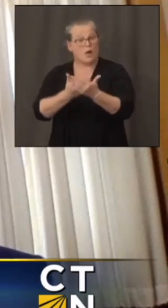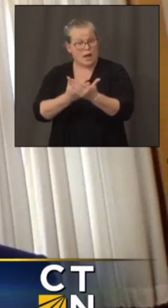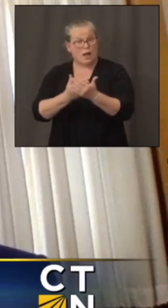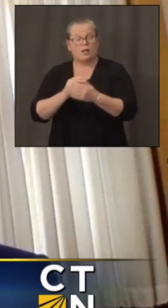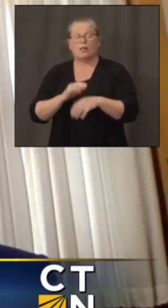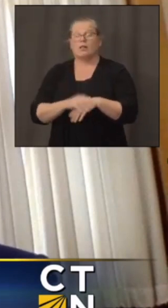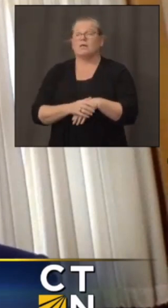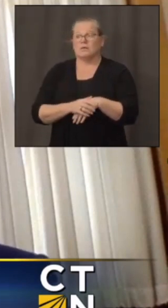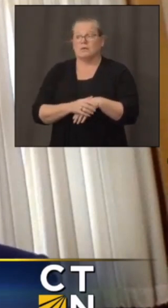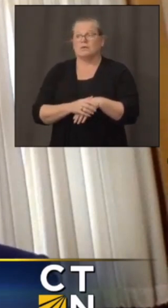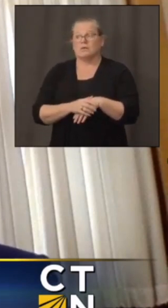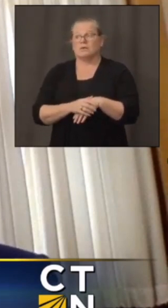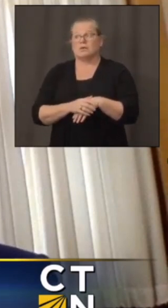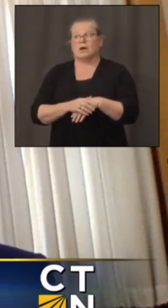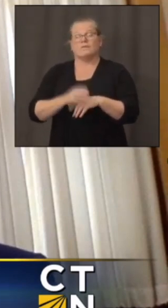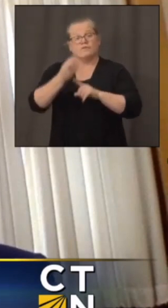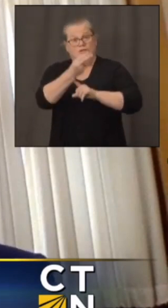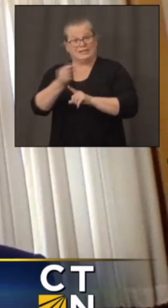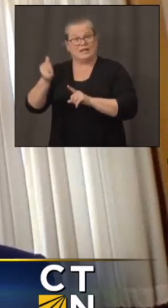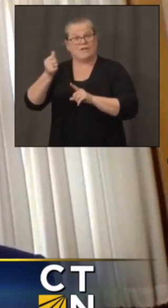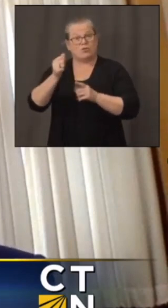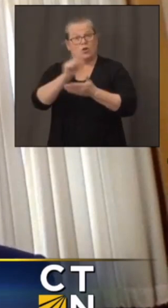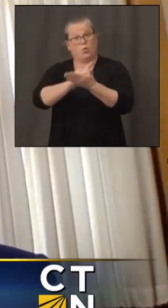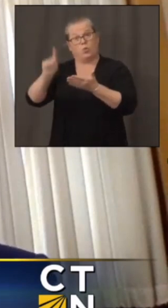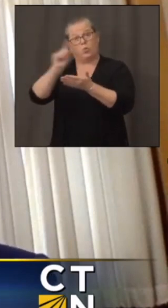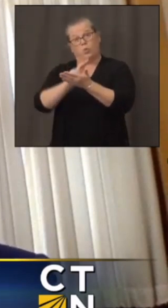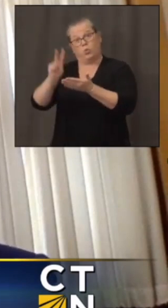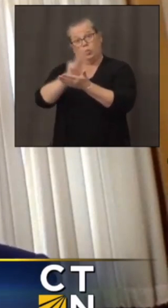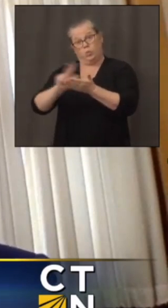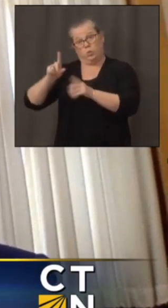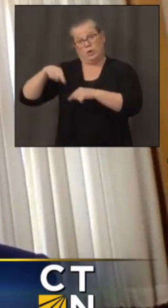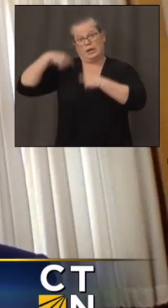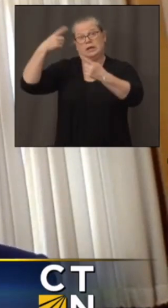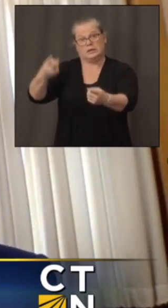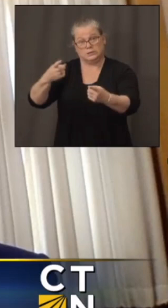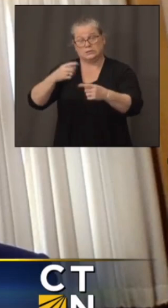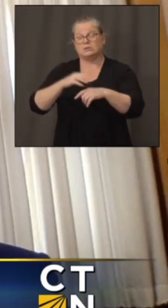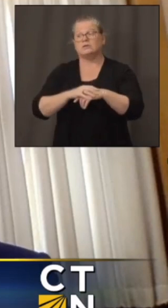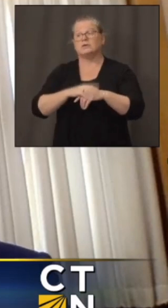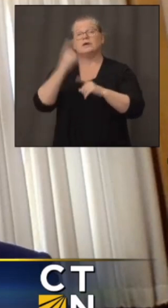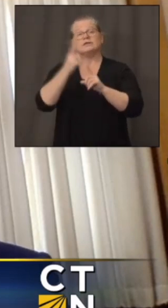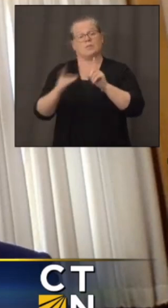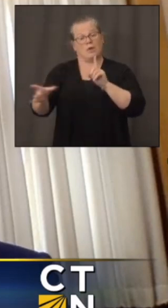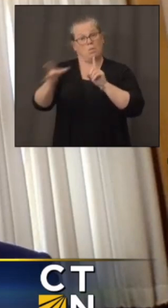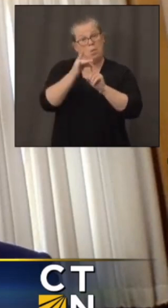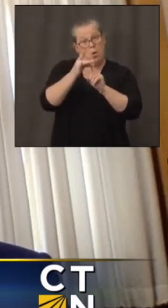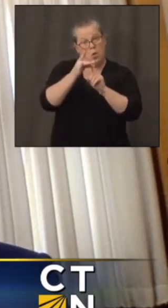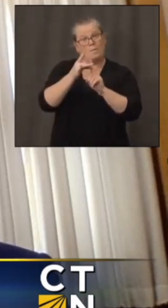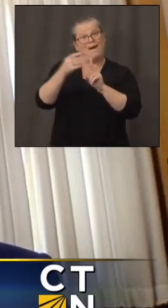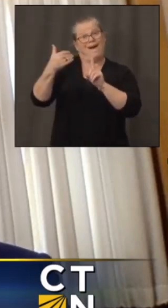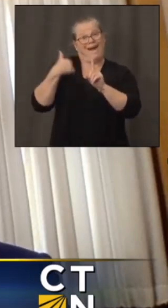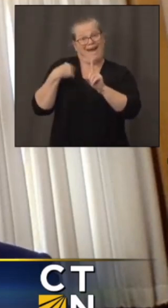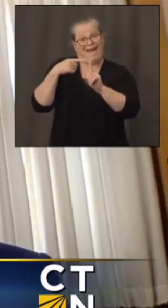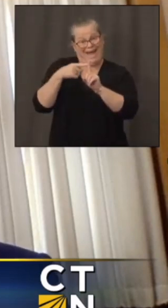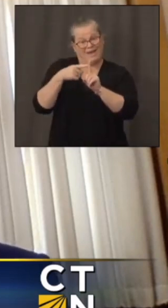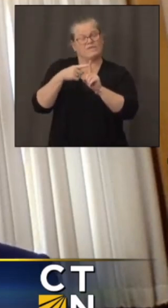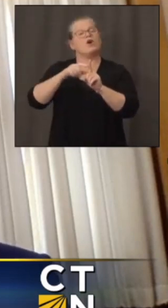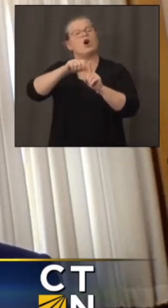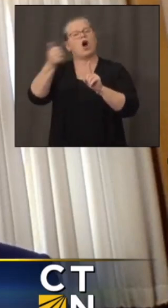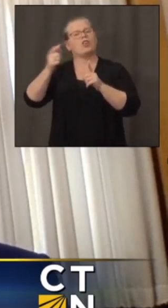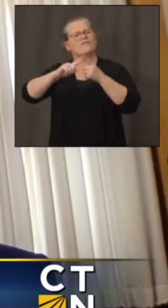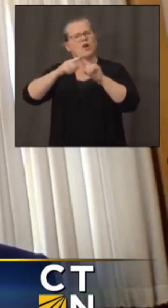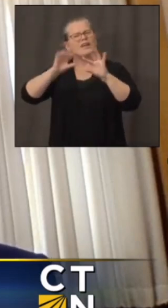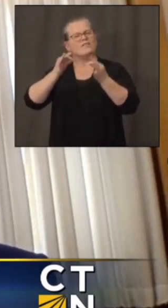been receiving 90% or greater outreach to impacted cases within